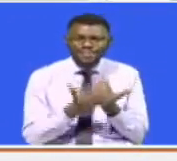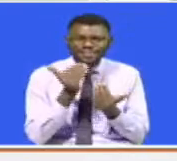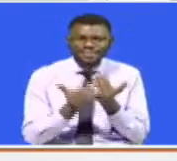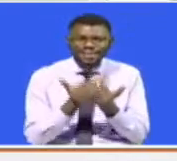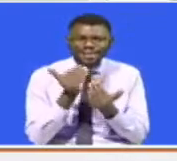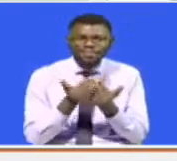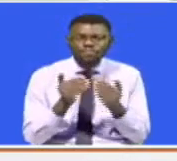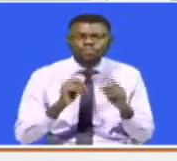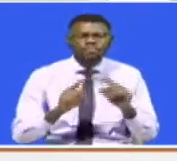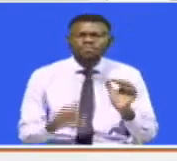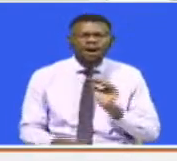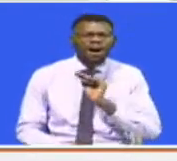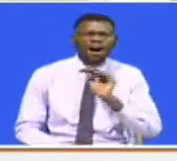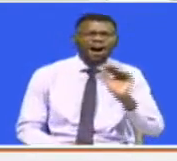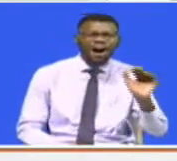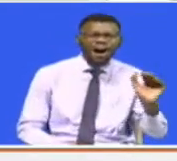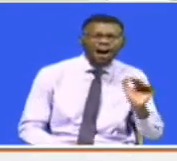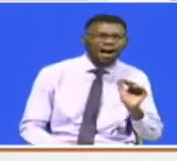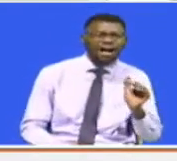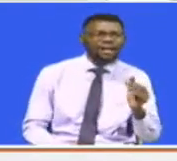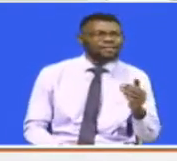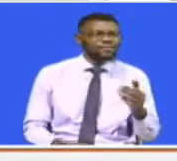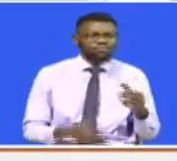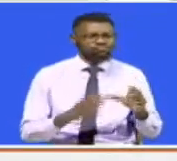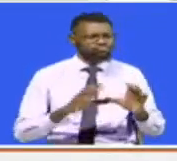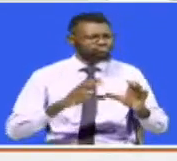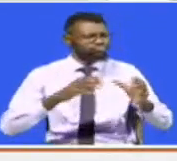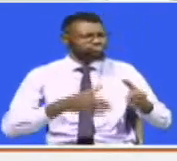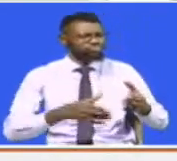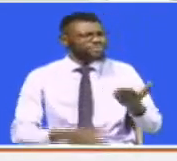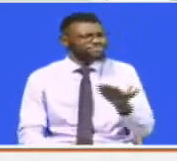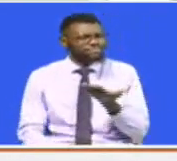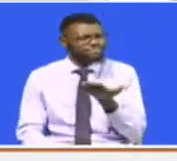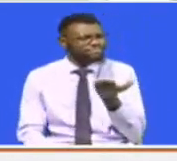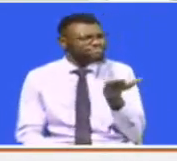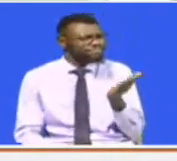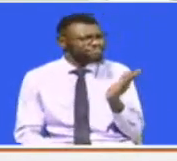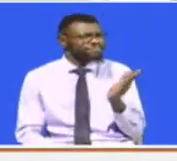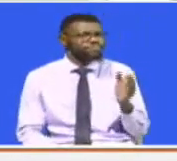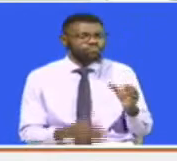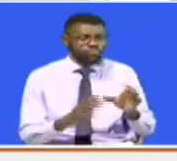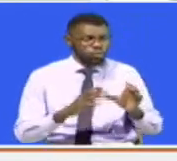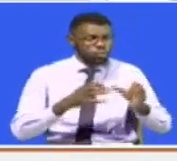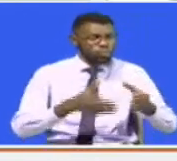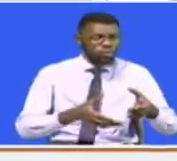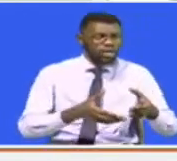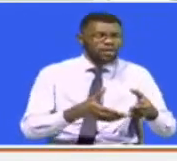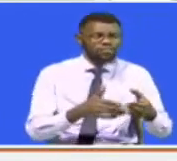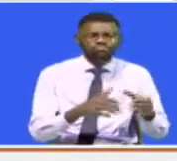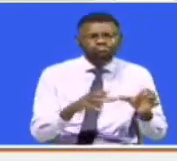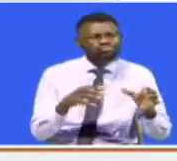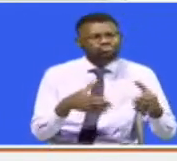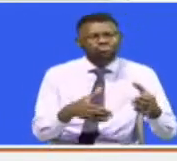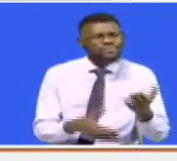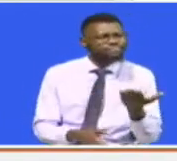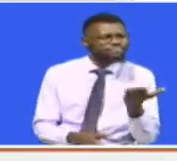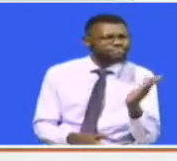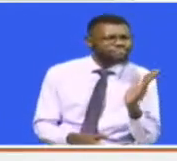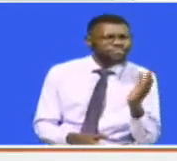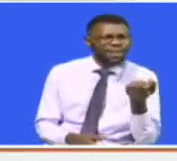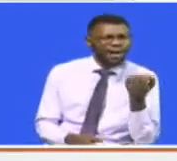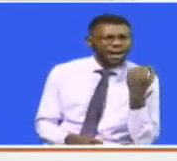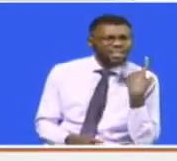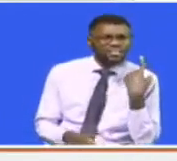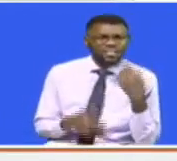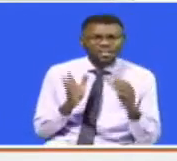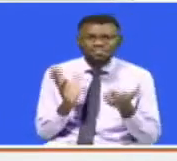kuuliza wale wenye jamii zile penye kuna community led conservancies. Wanaelewa ni biashara